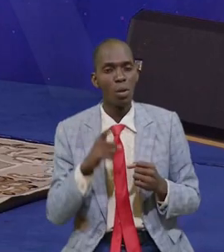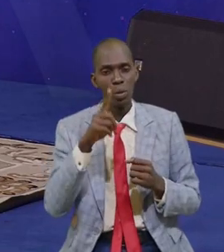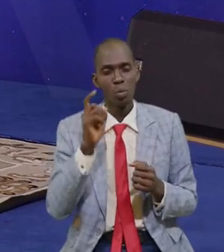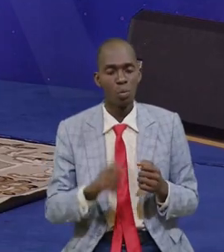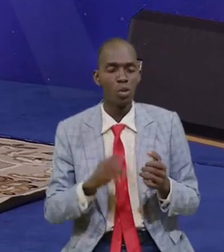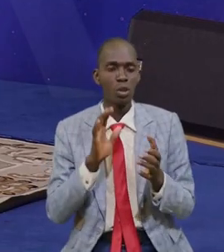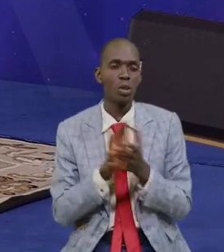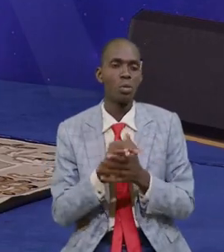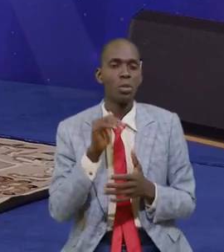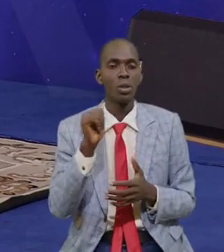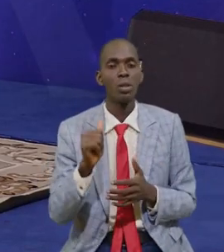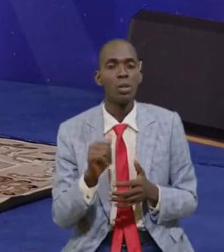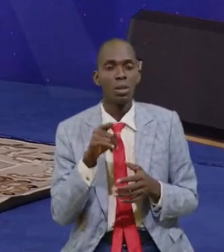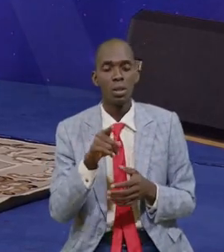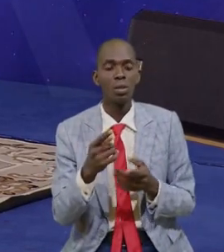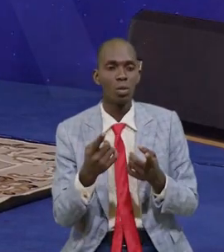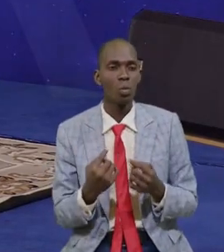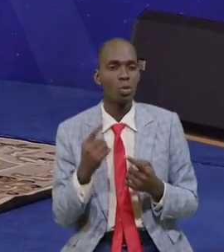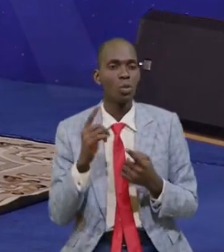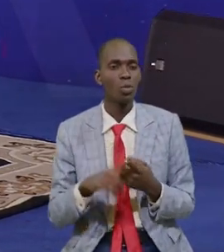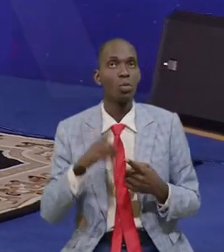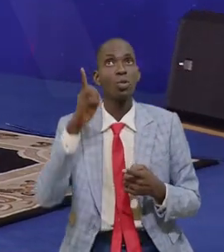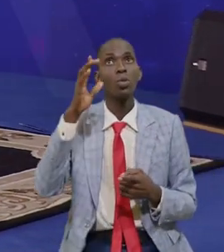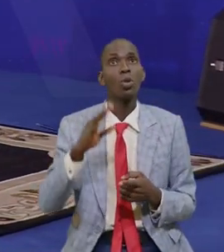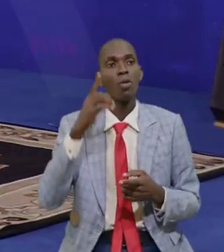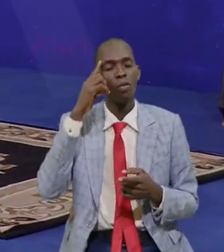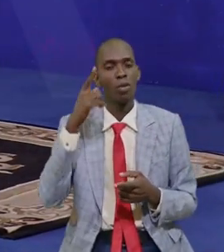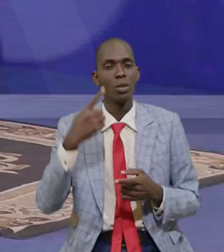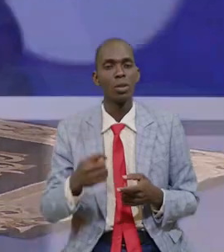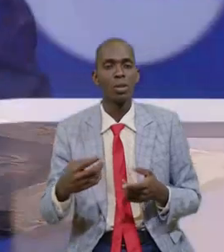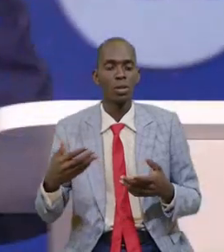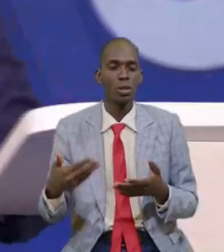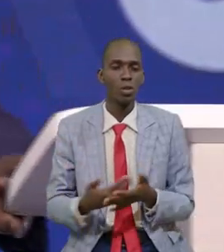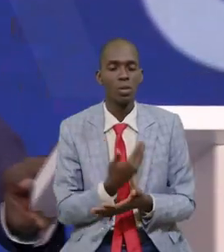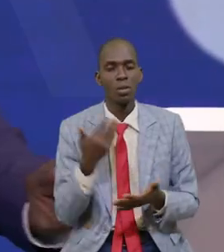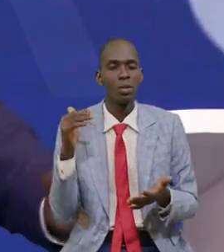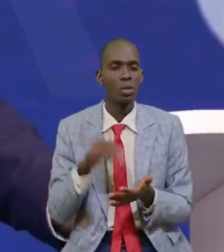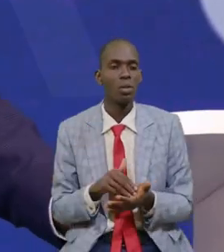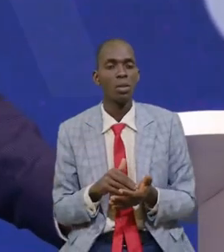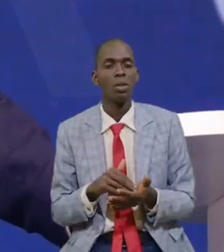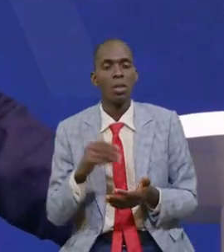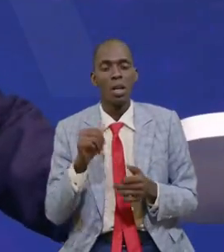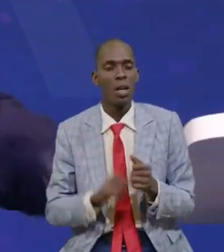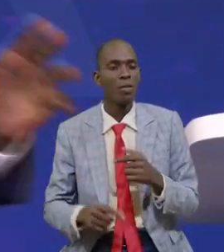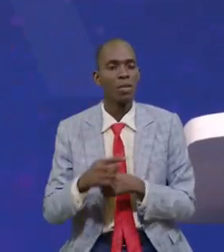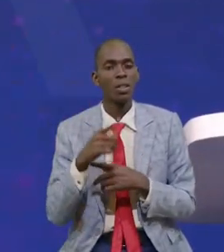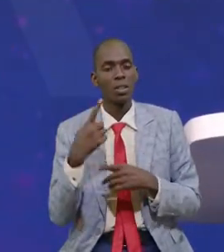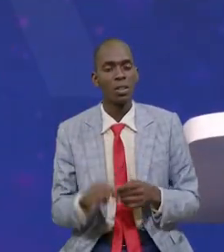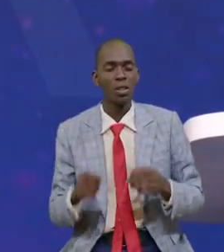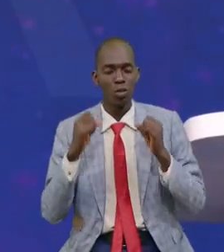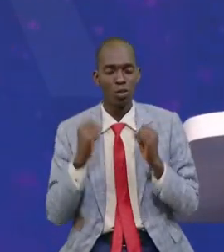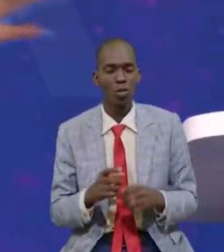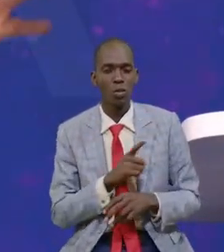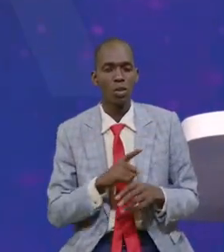Ghost, he must believe. He cometh to God for renewal every day, the strength of the Lord renewed in his life